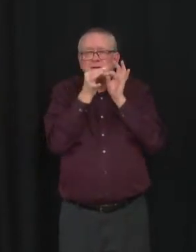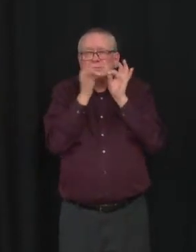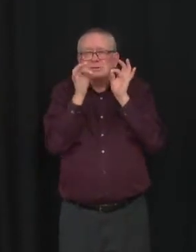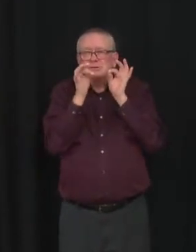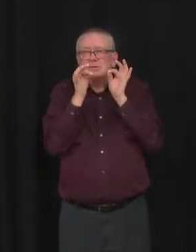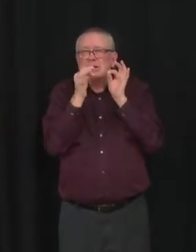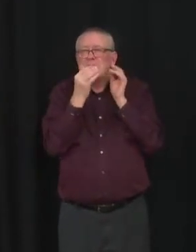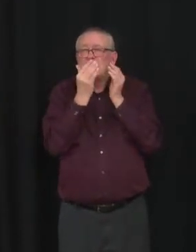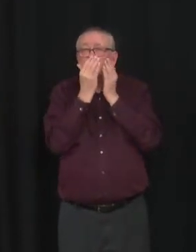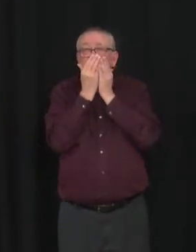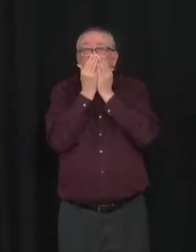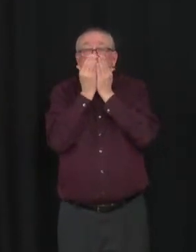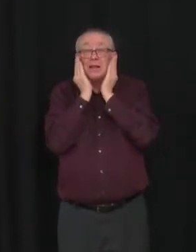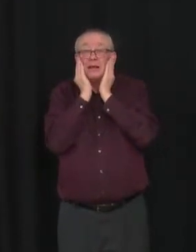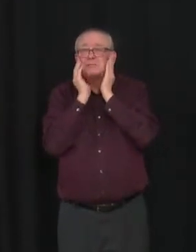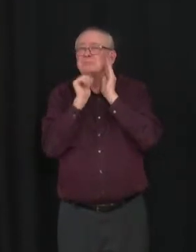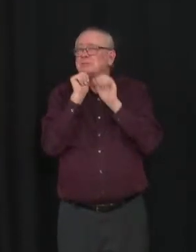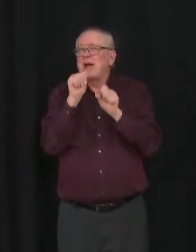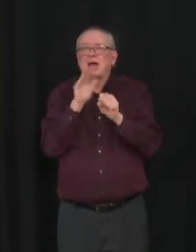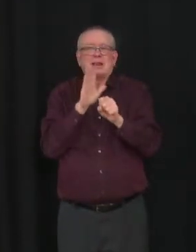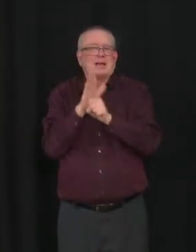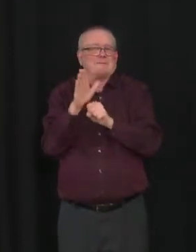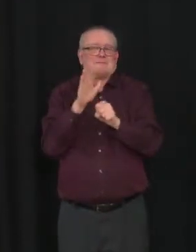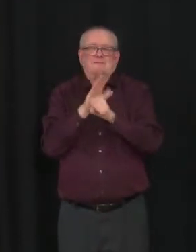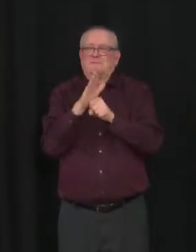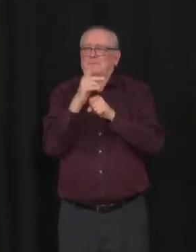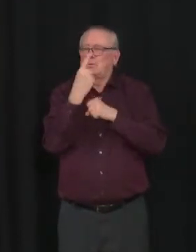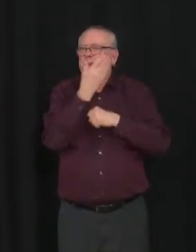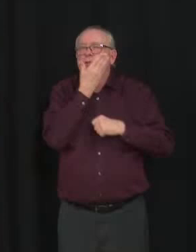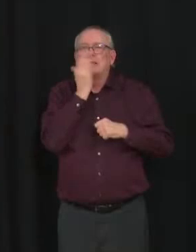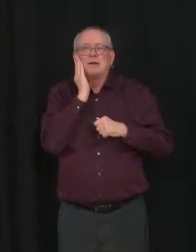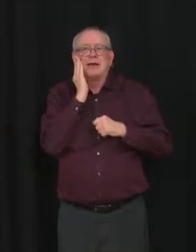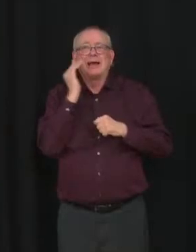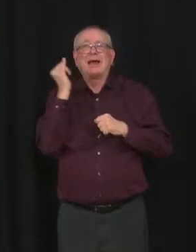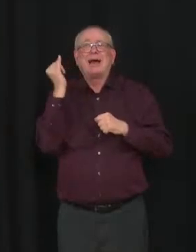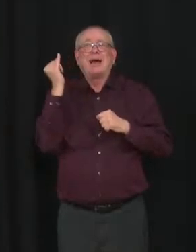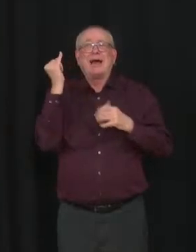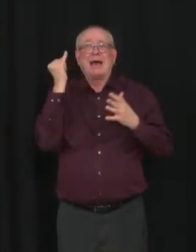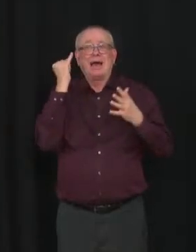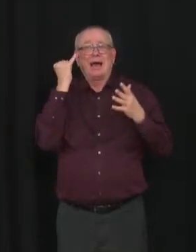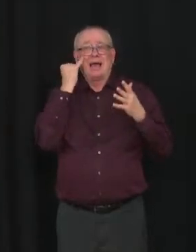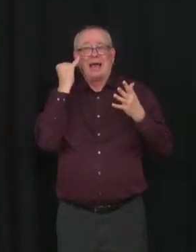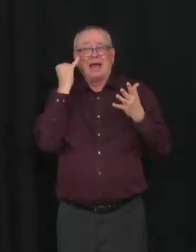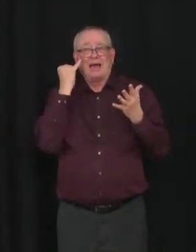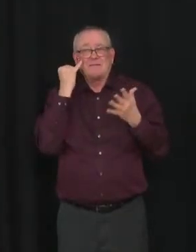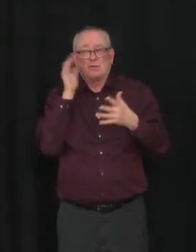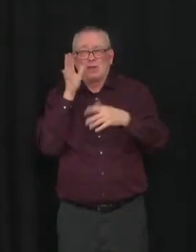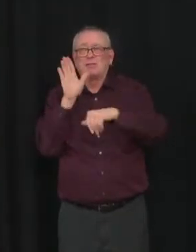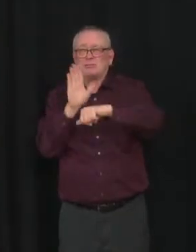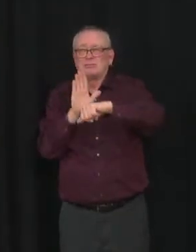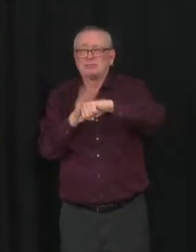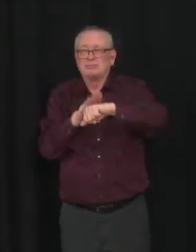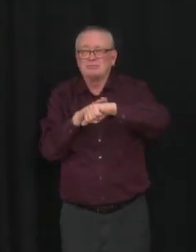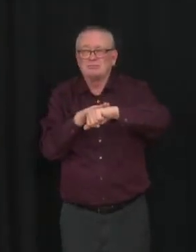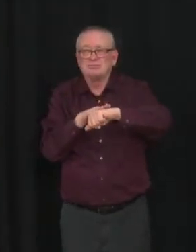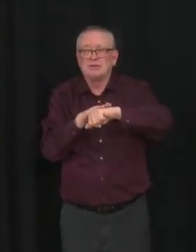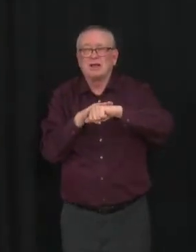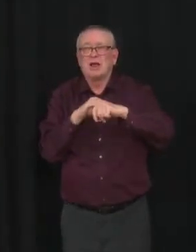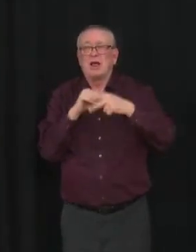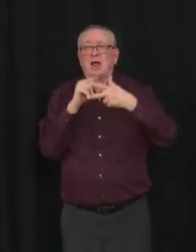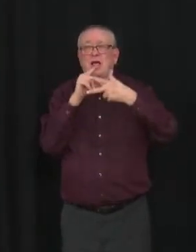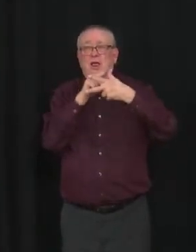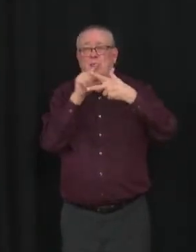are not effective. In order to be effective, a cloth mask must have at least 3 layers, with 1 layer as a